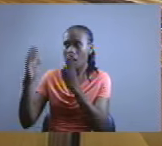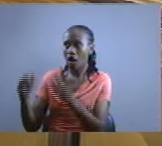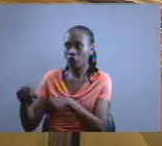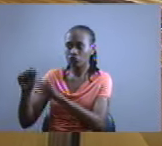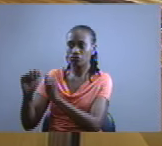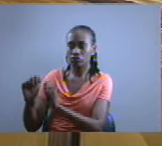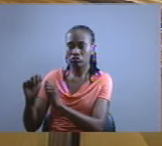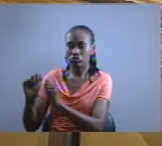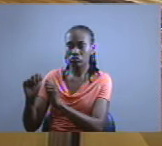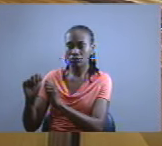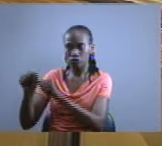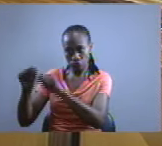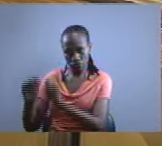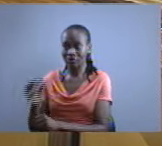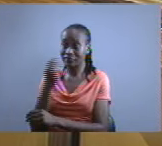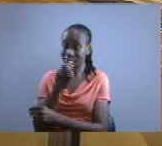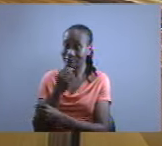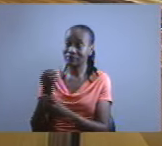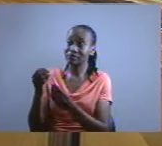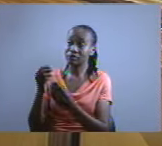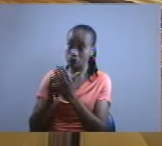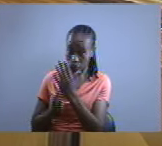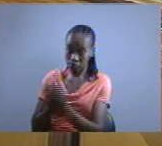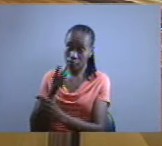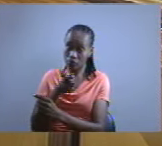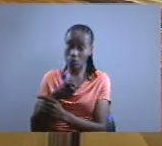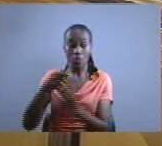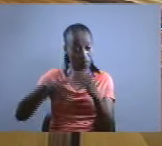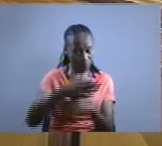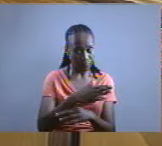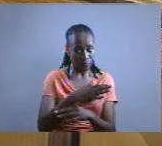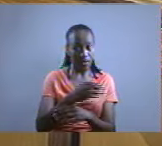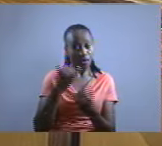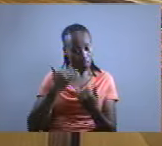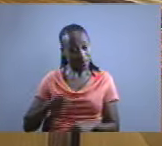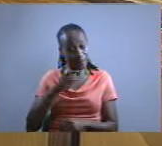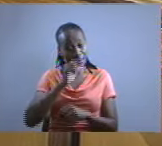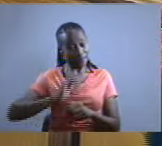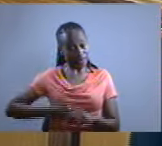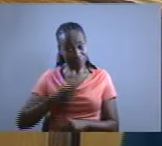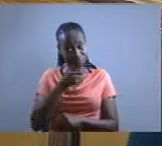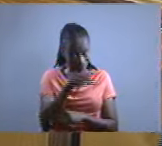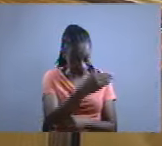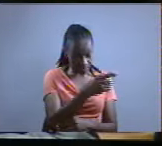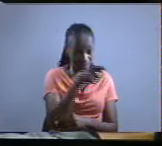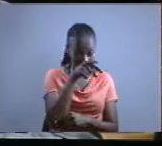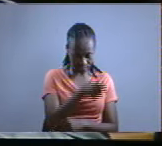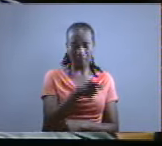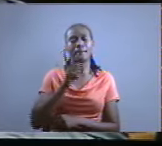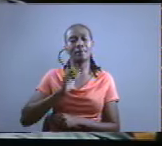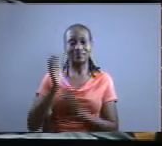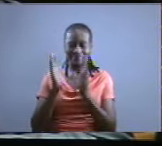has said, I would like to request that she be ordered to withdraw and apologize for her misconduct.